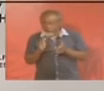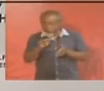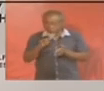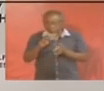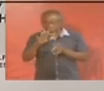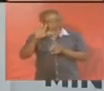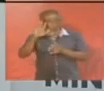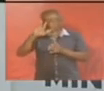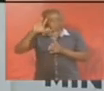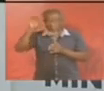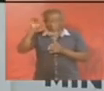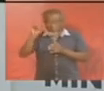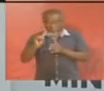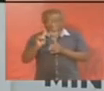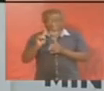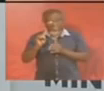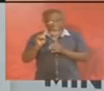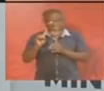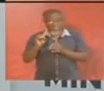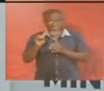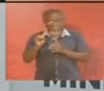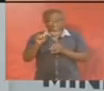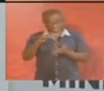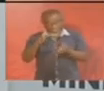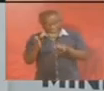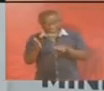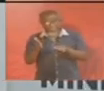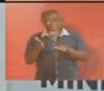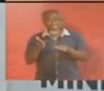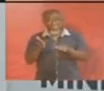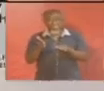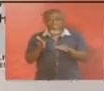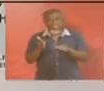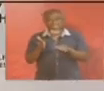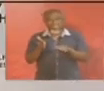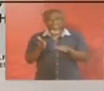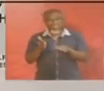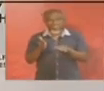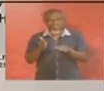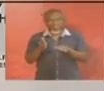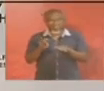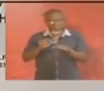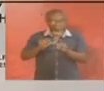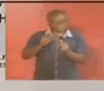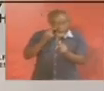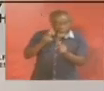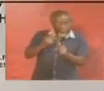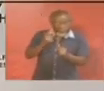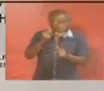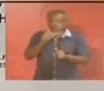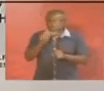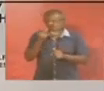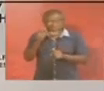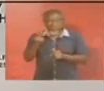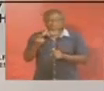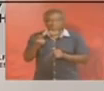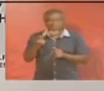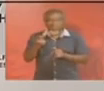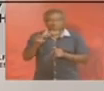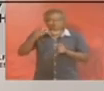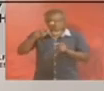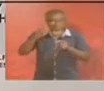of course, much more. Yeah. We're looking at, yeah, quite a lot more. And that is what people are saying. You have to look at the risk versus